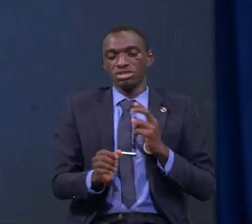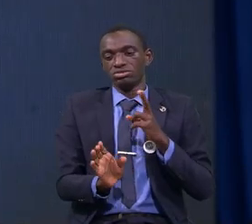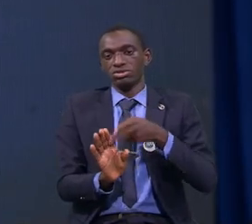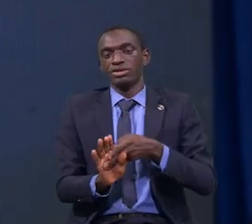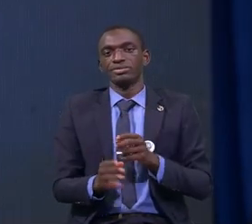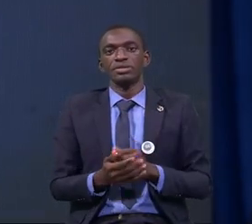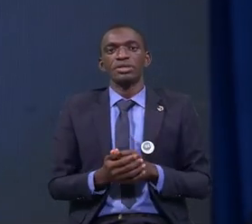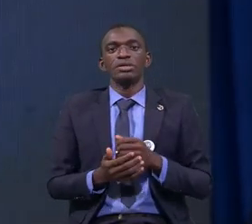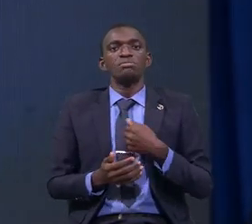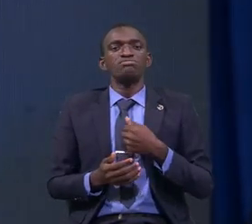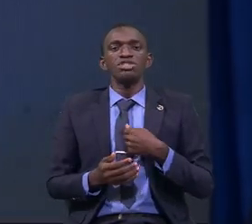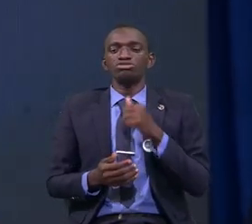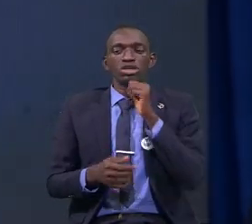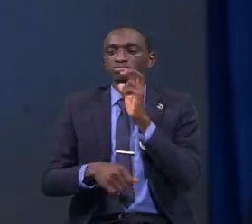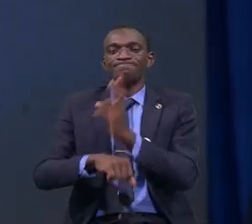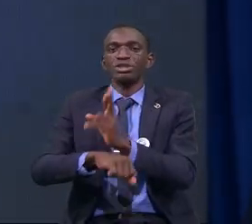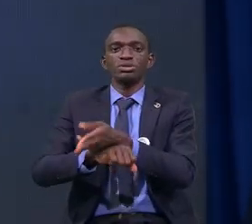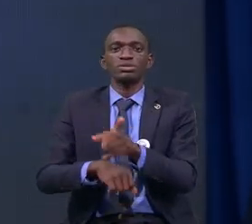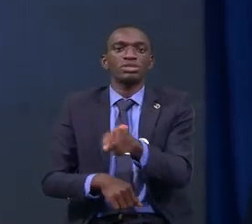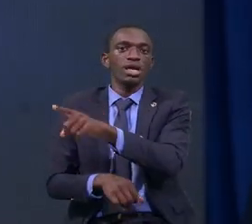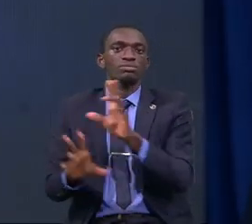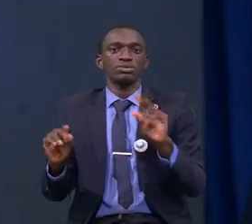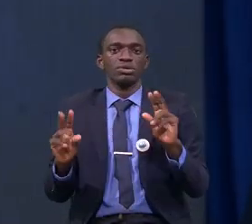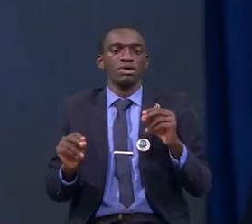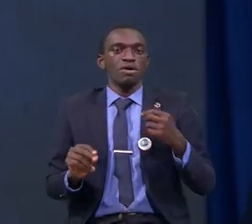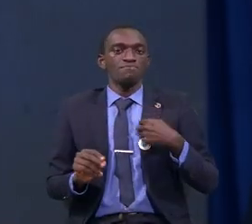I didn't rebuke them. I didn't